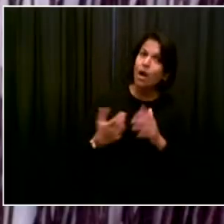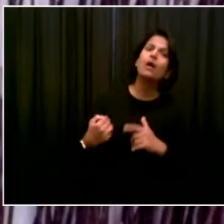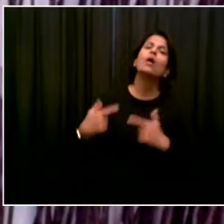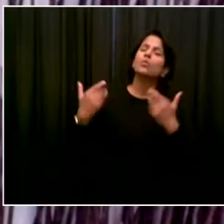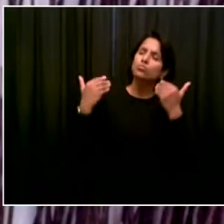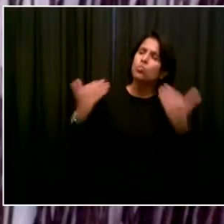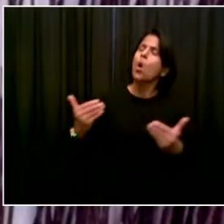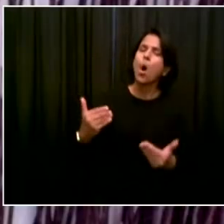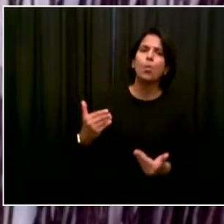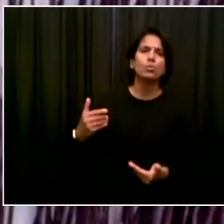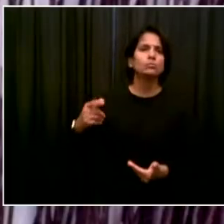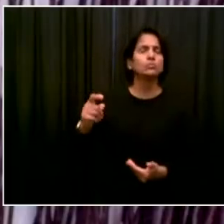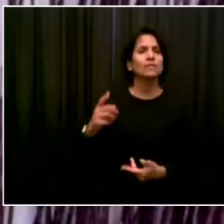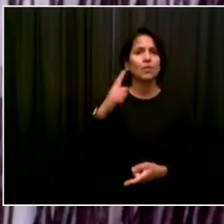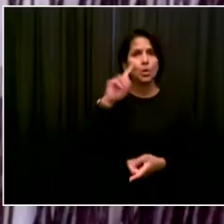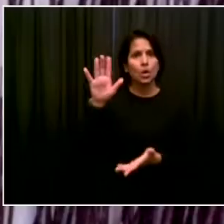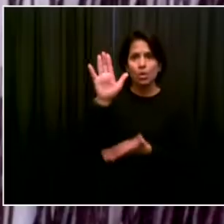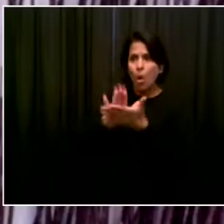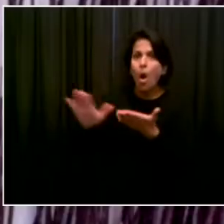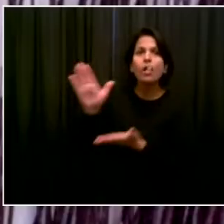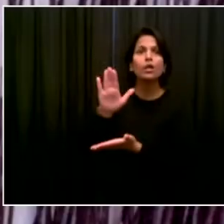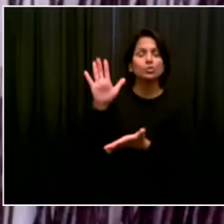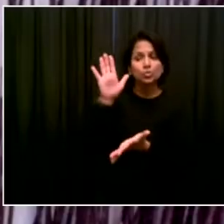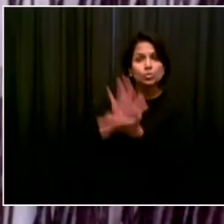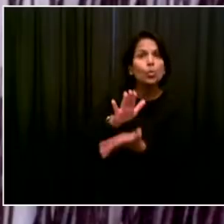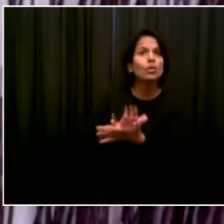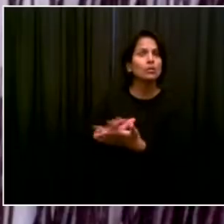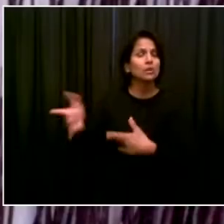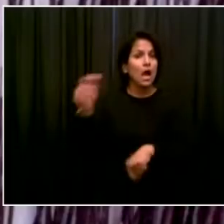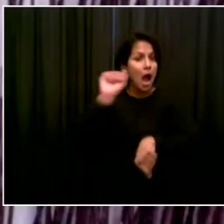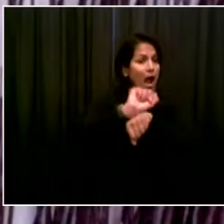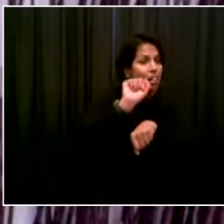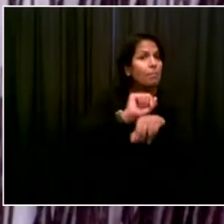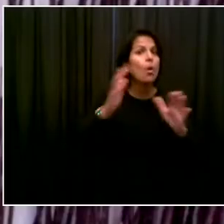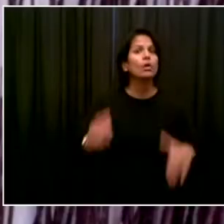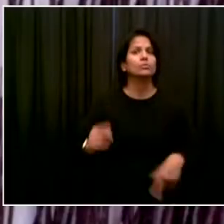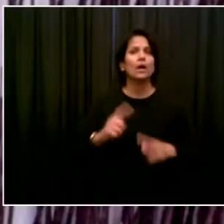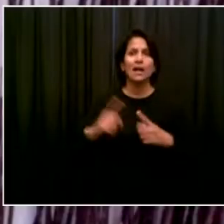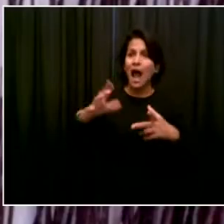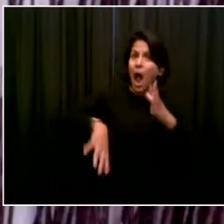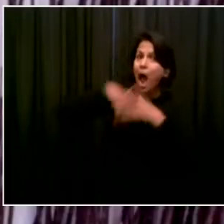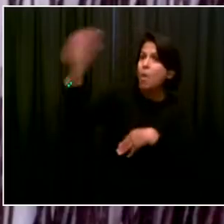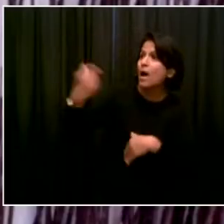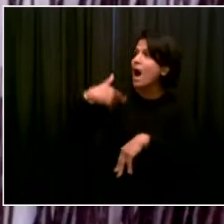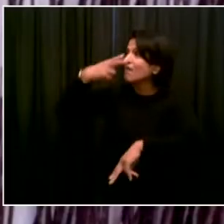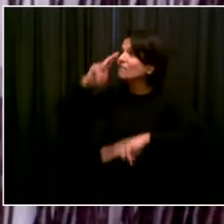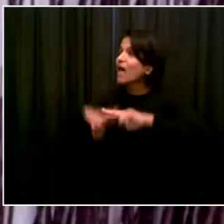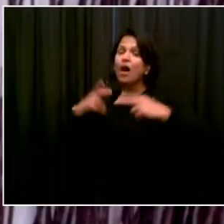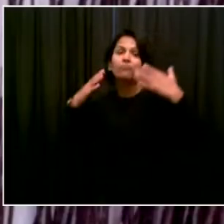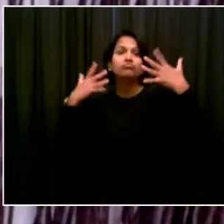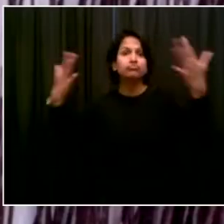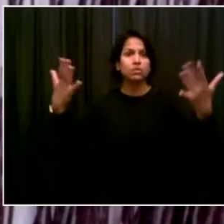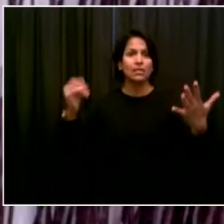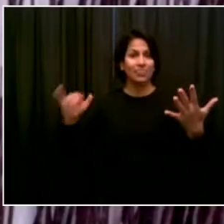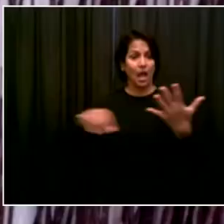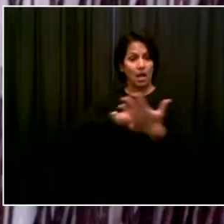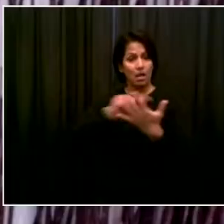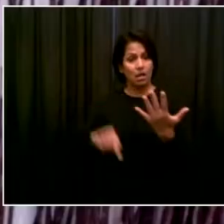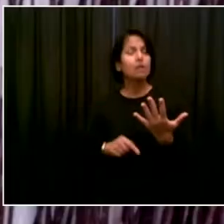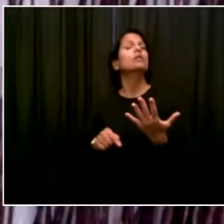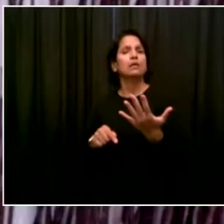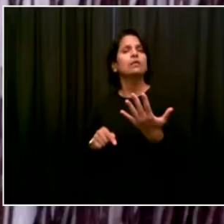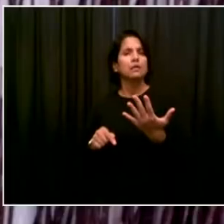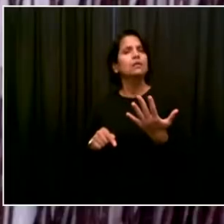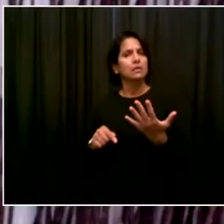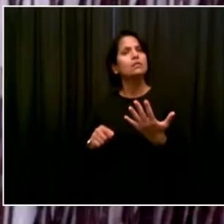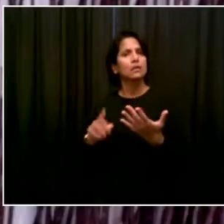for a vaccination. We've seen a big rush right before the deadline in schools and hospitals of people getting